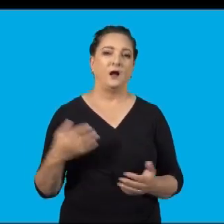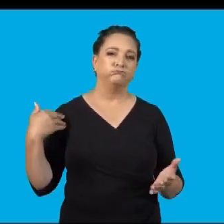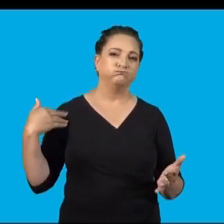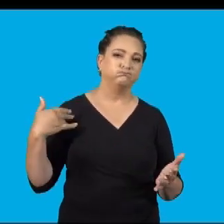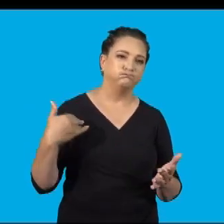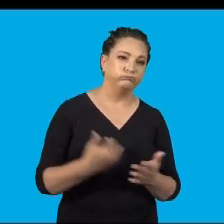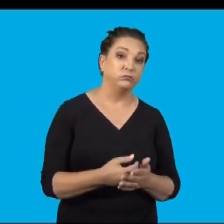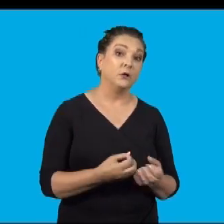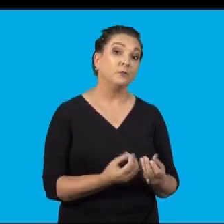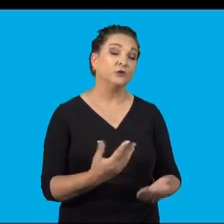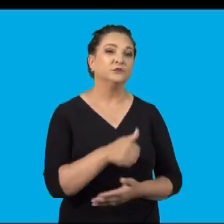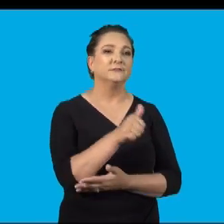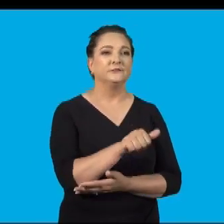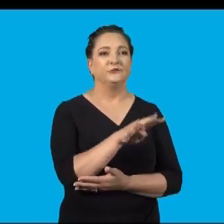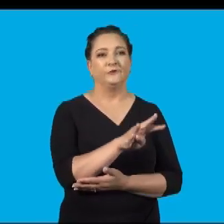which is